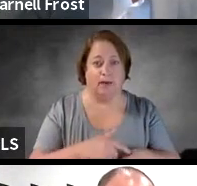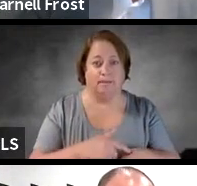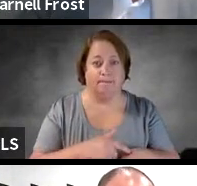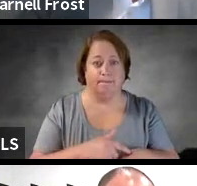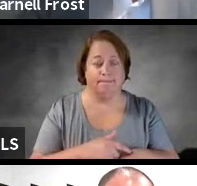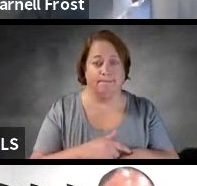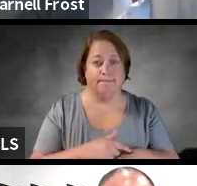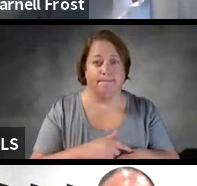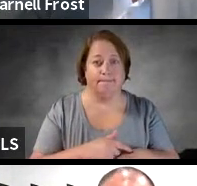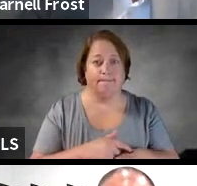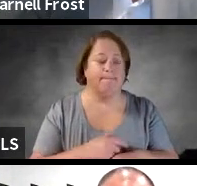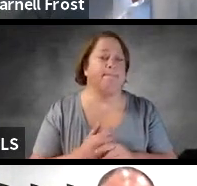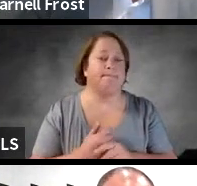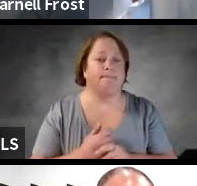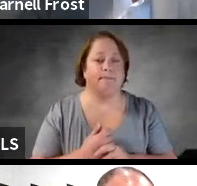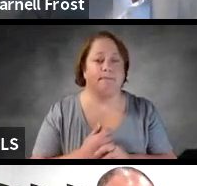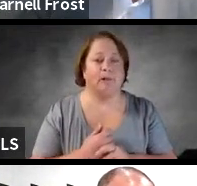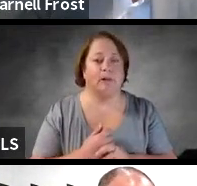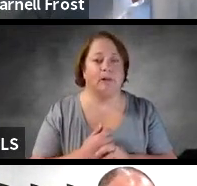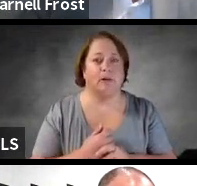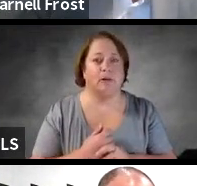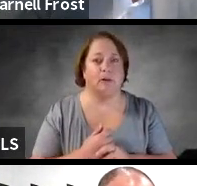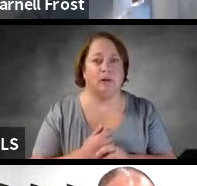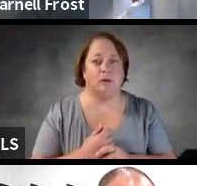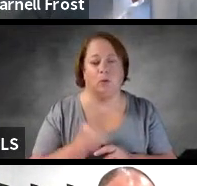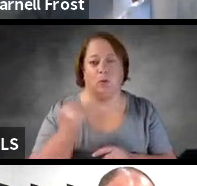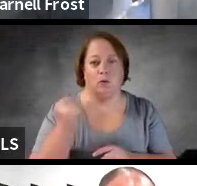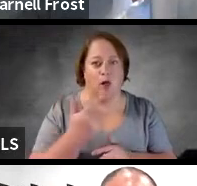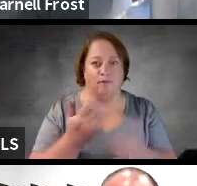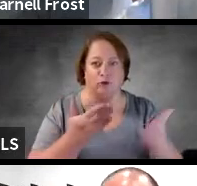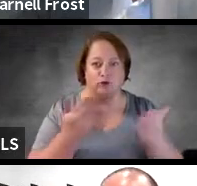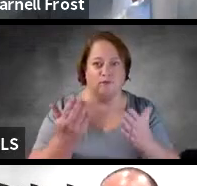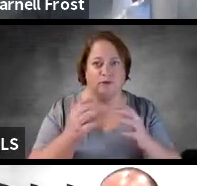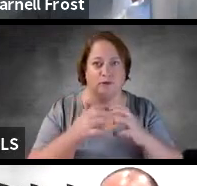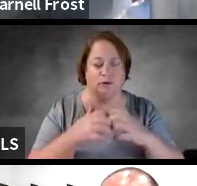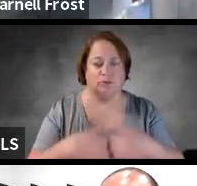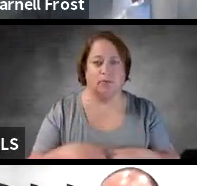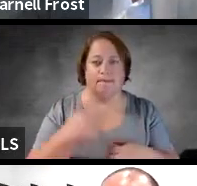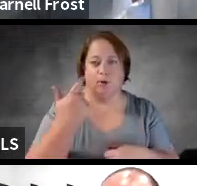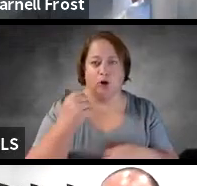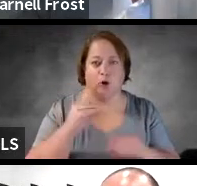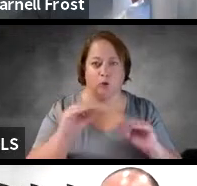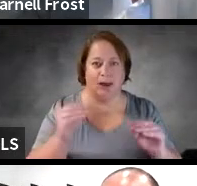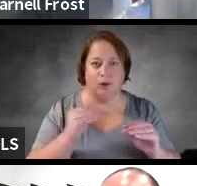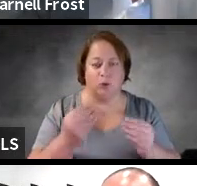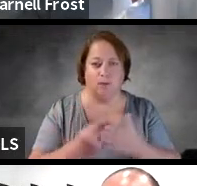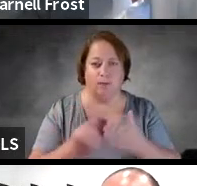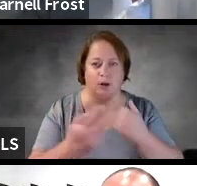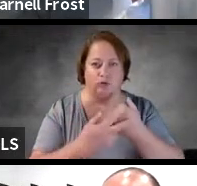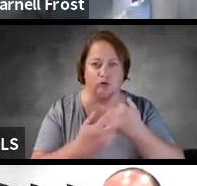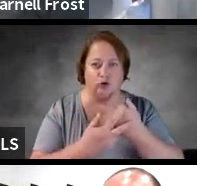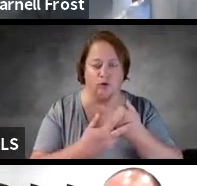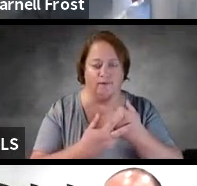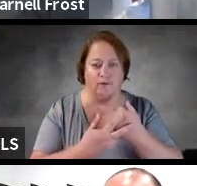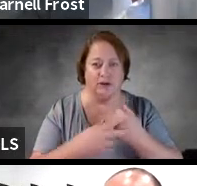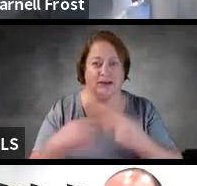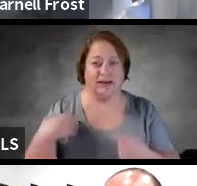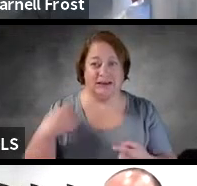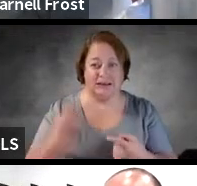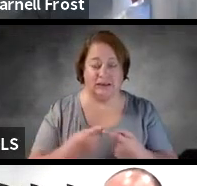a dissembling of all of our services because we had no reserve. Since